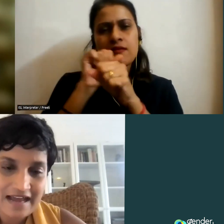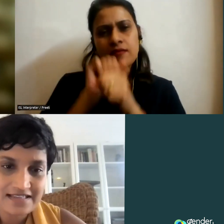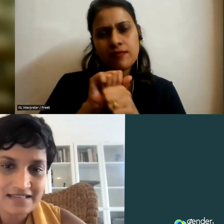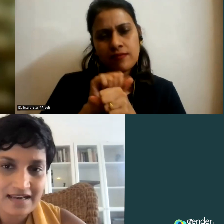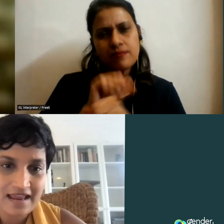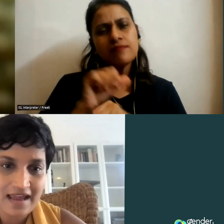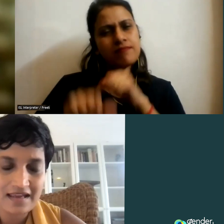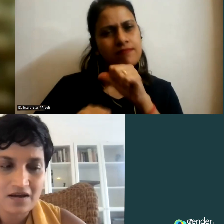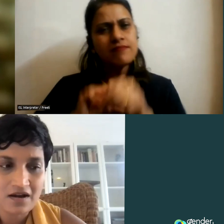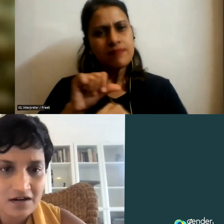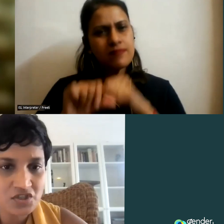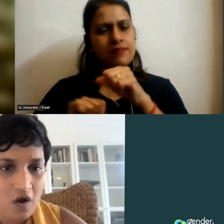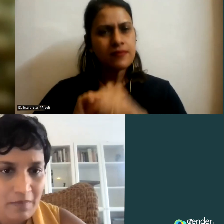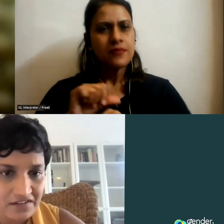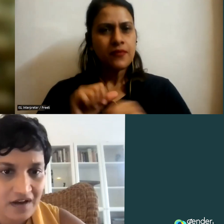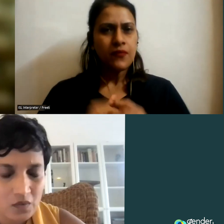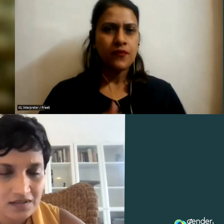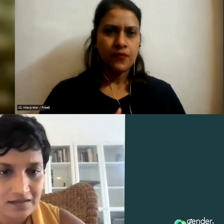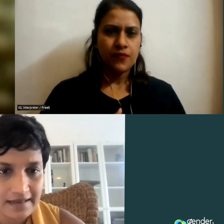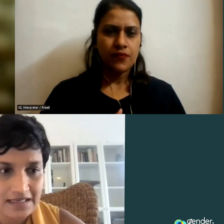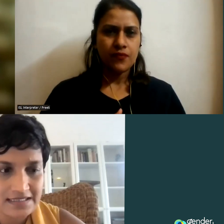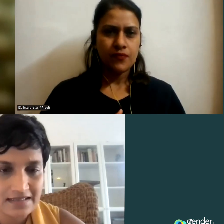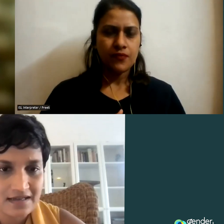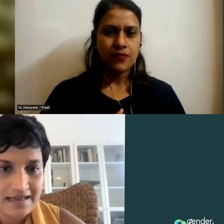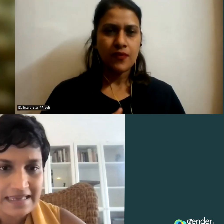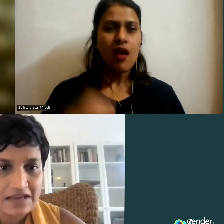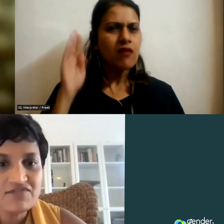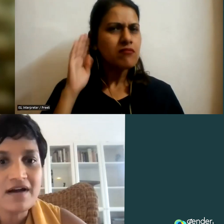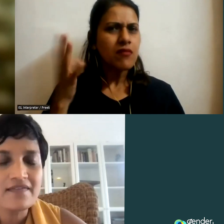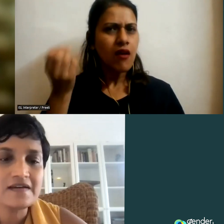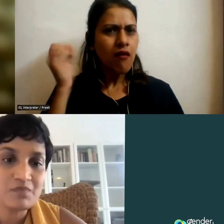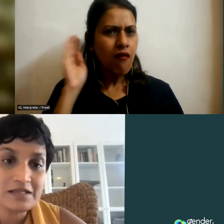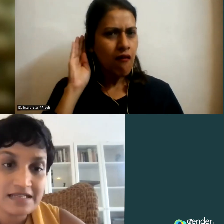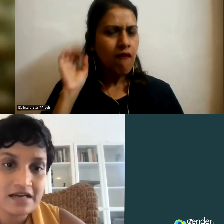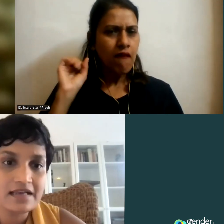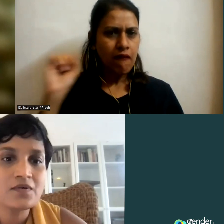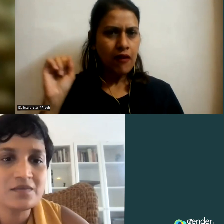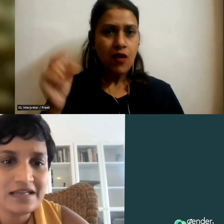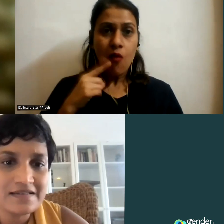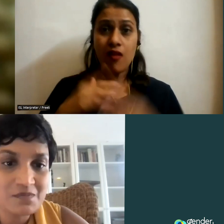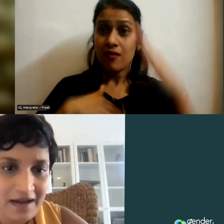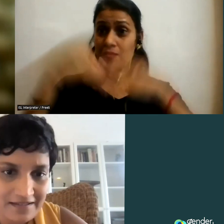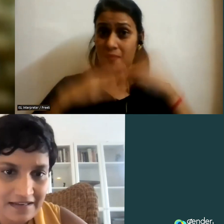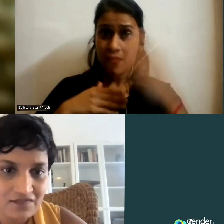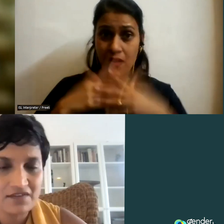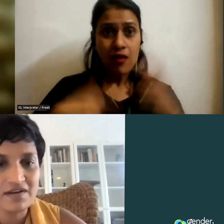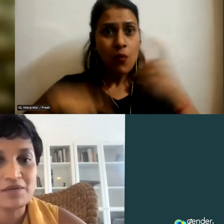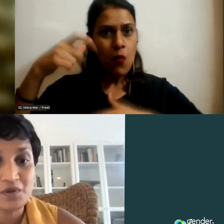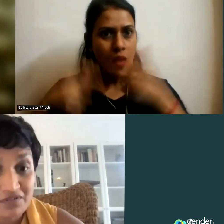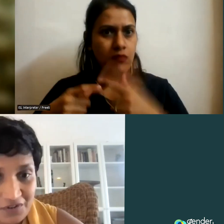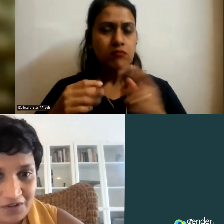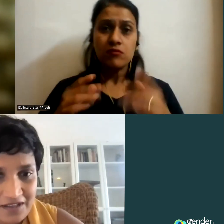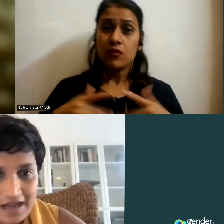And I heard a talk by the founder, and I said, if the buildings are incredibly inspiring, if they're